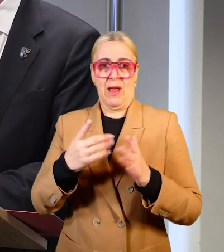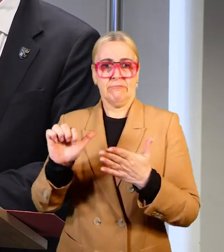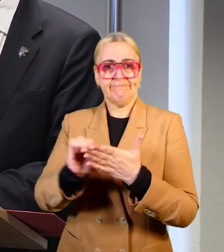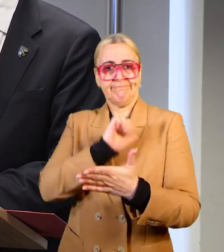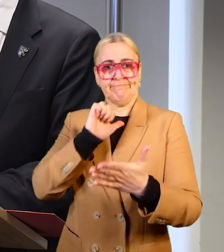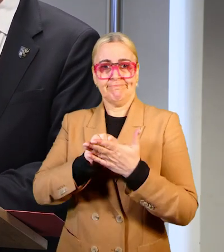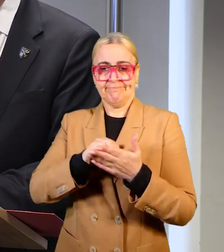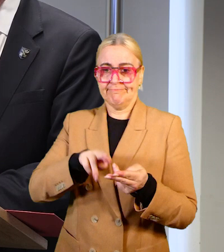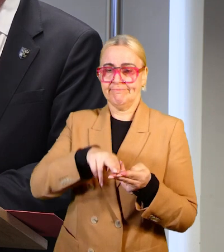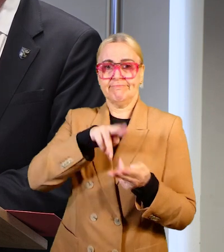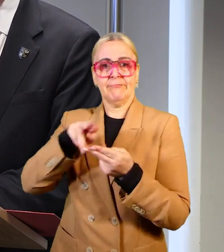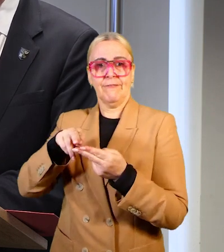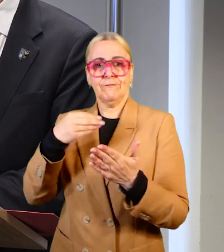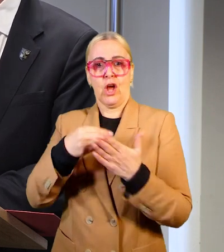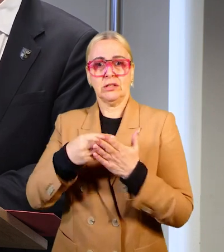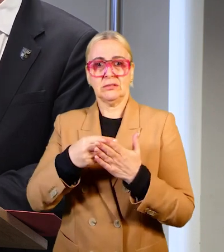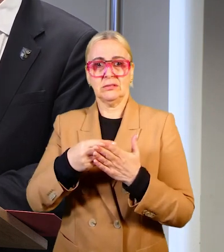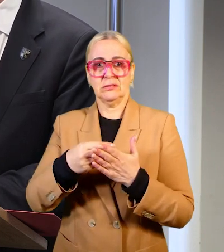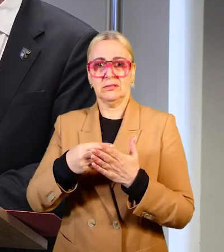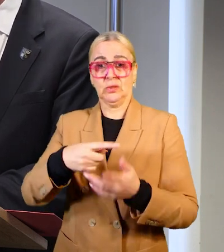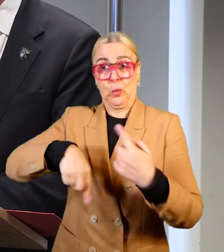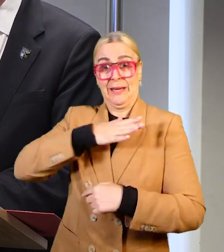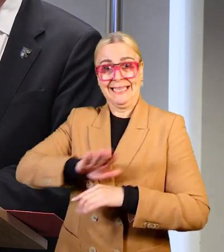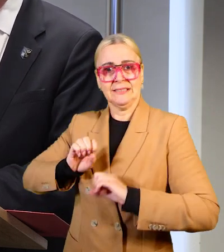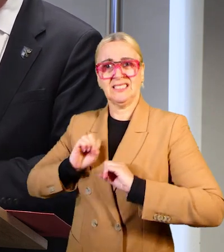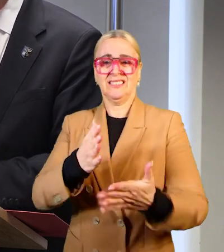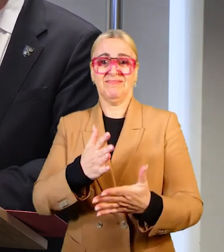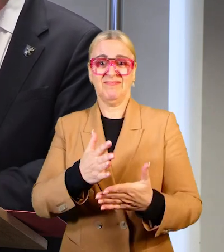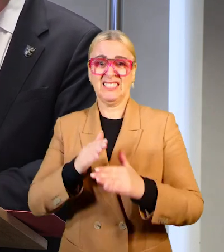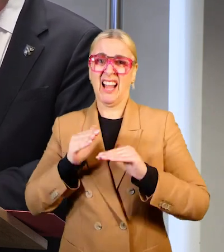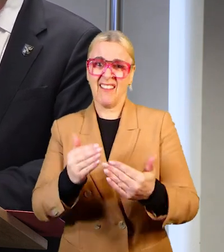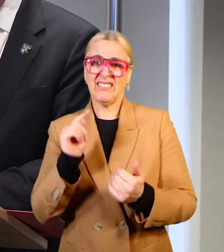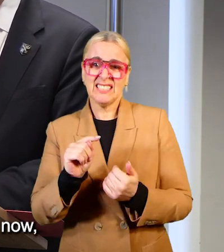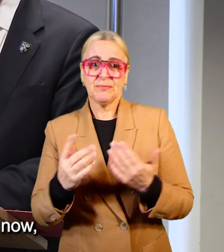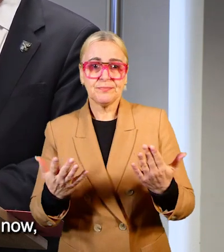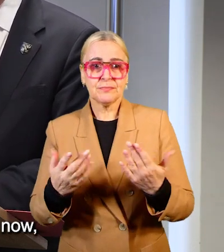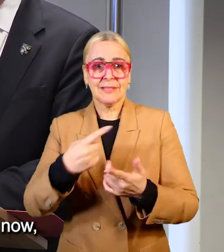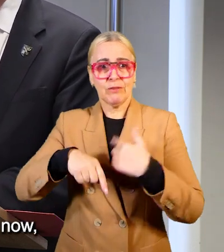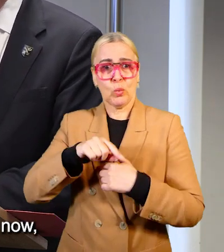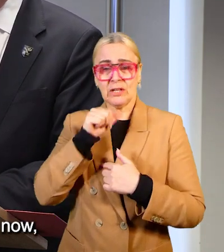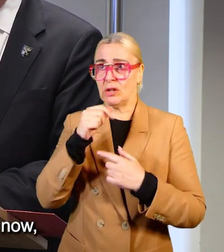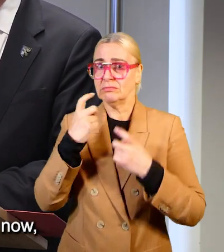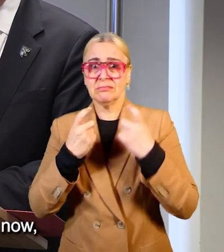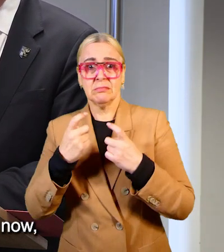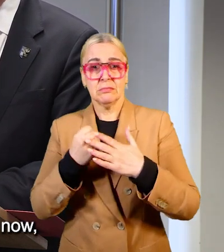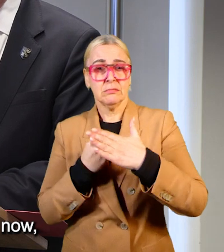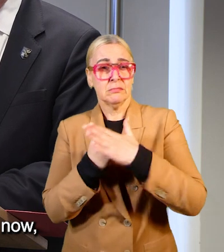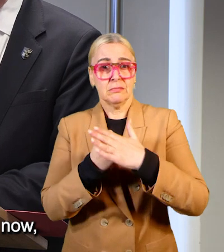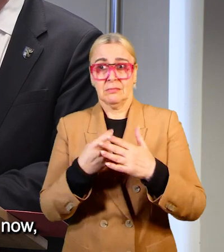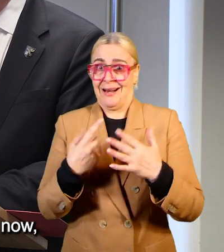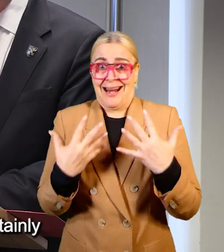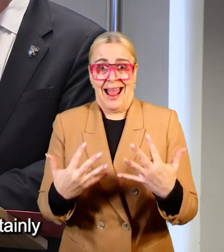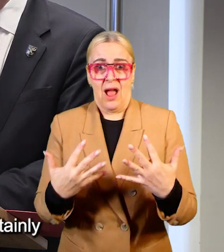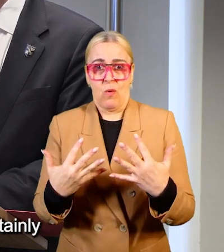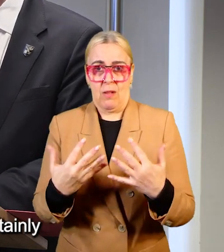way to meaningfully raise the funds we need to deliver services. If we don't seek the maximum amount